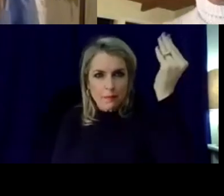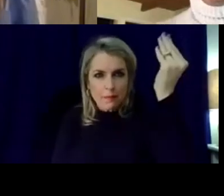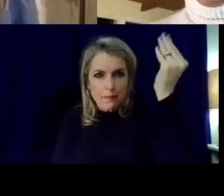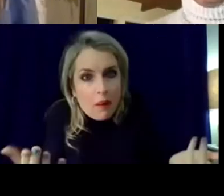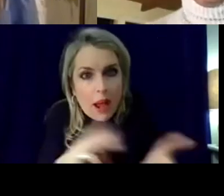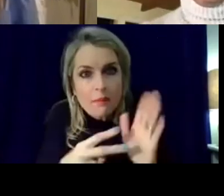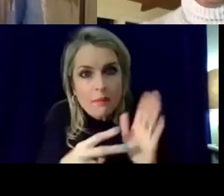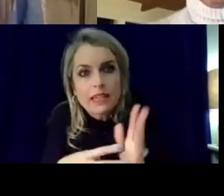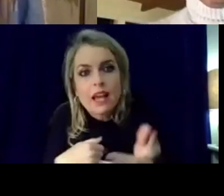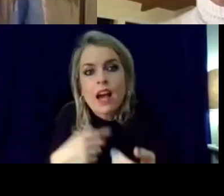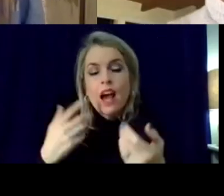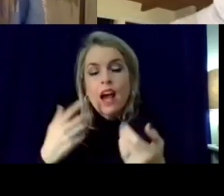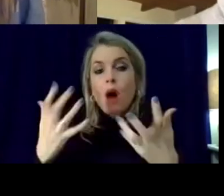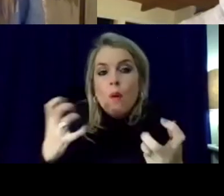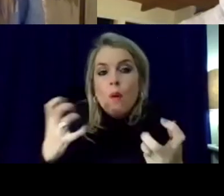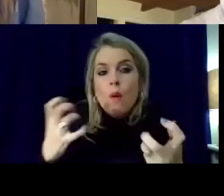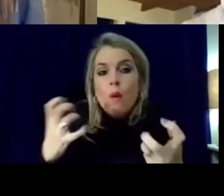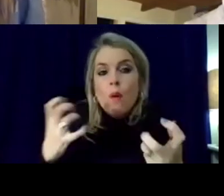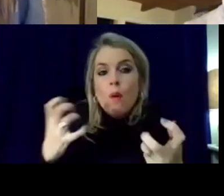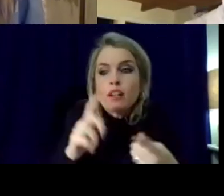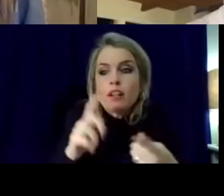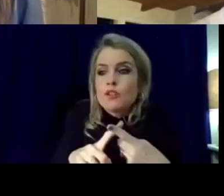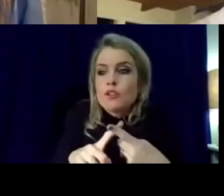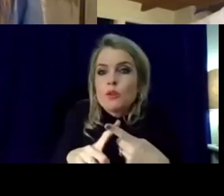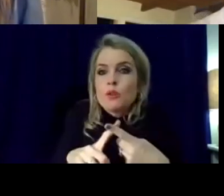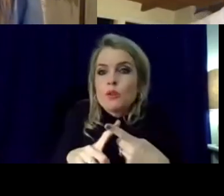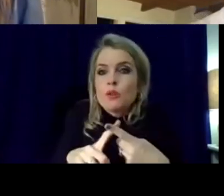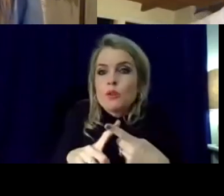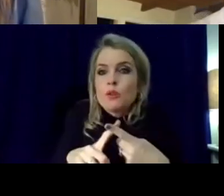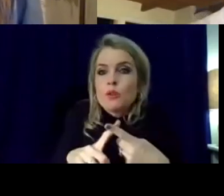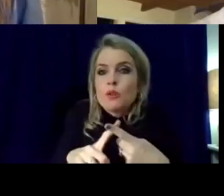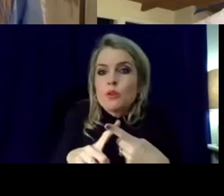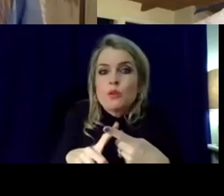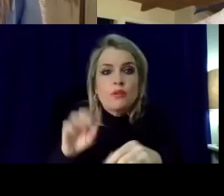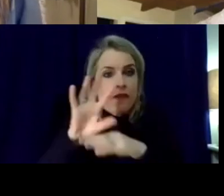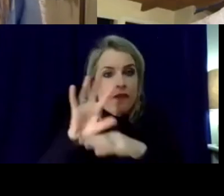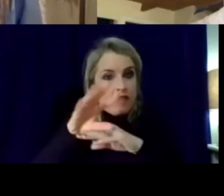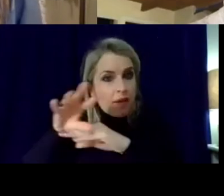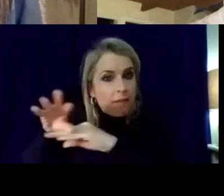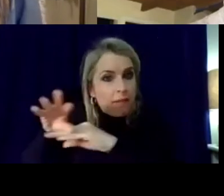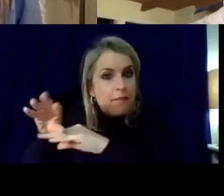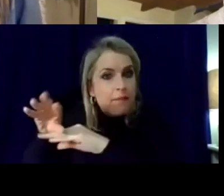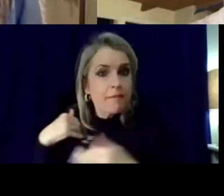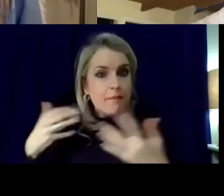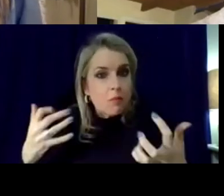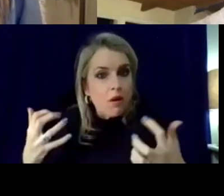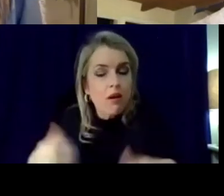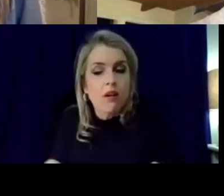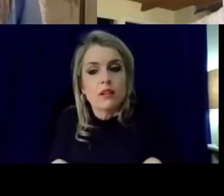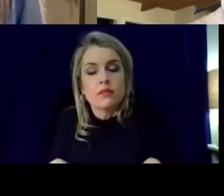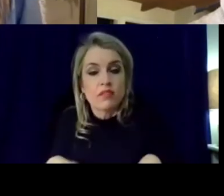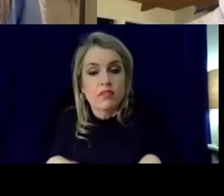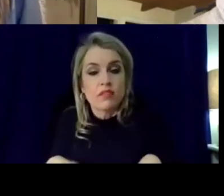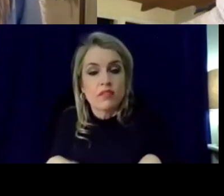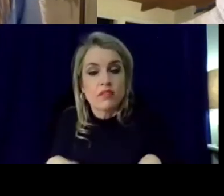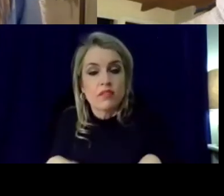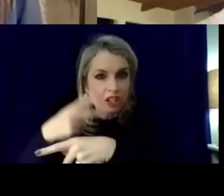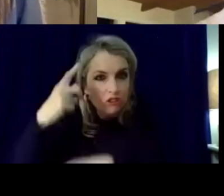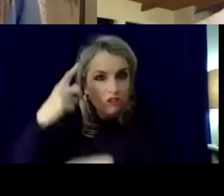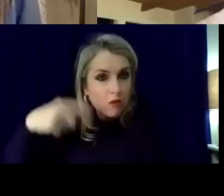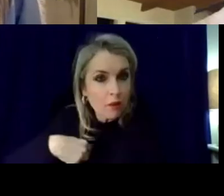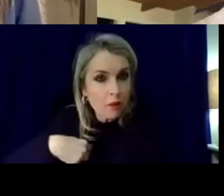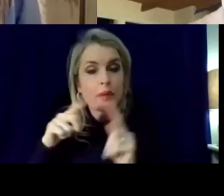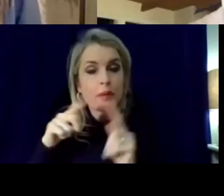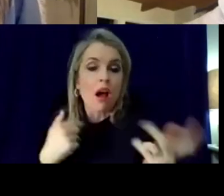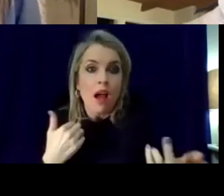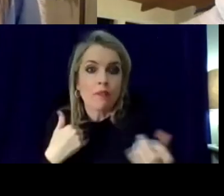mean, like, I want to shoot it. I think that again, like, film is like a new